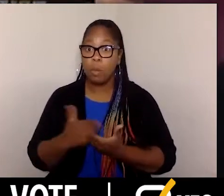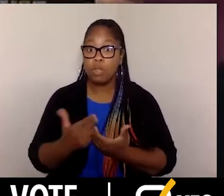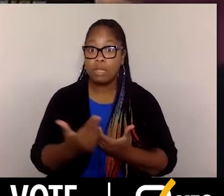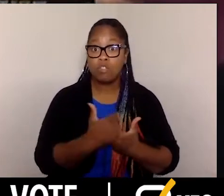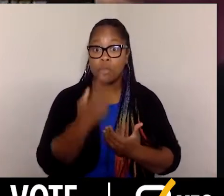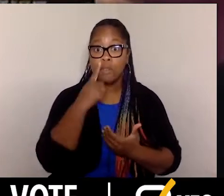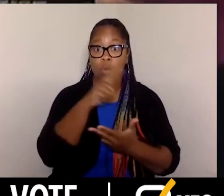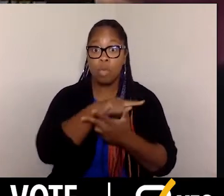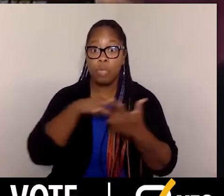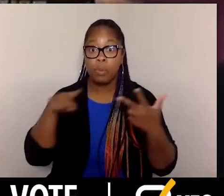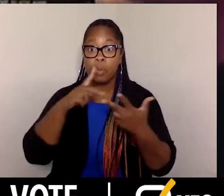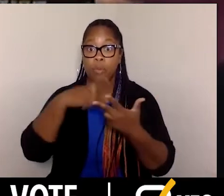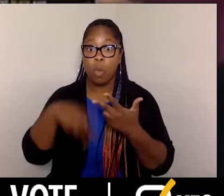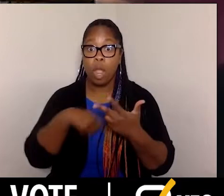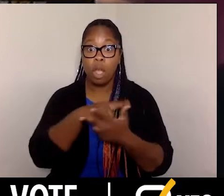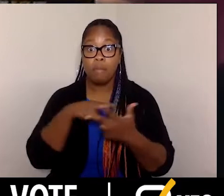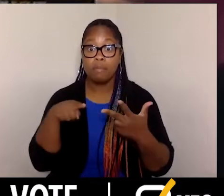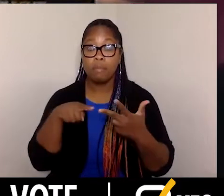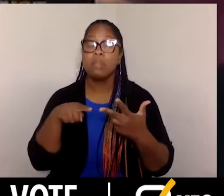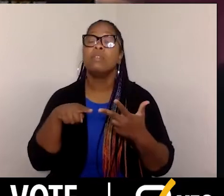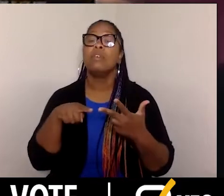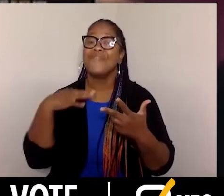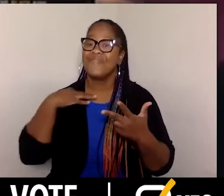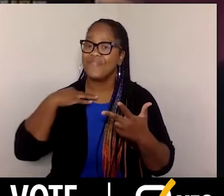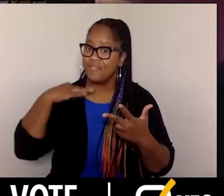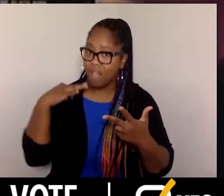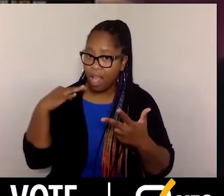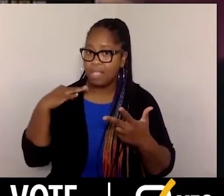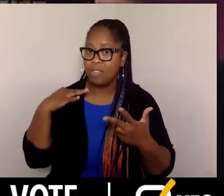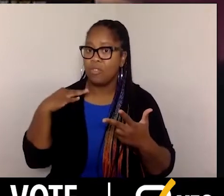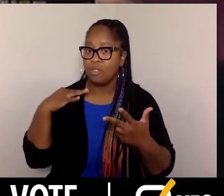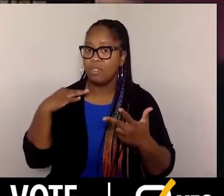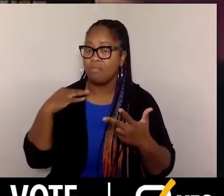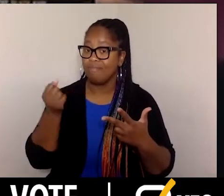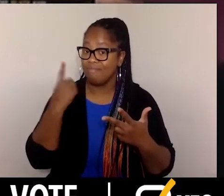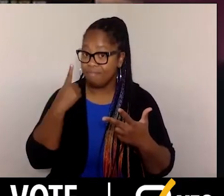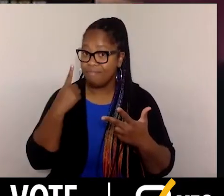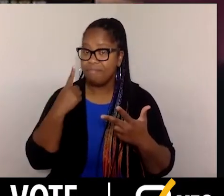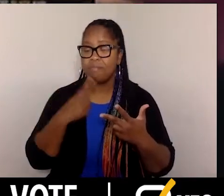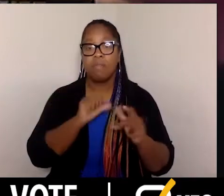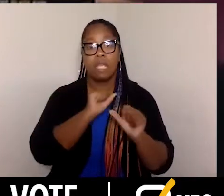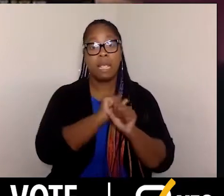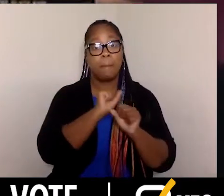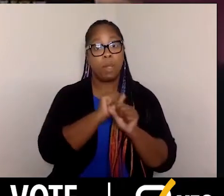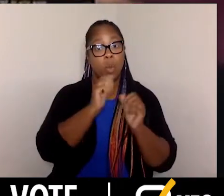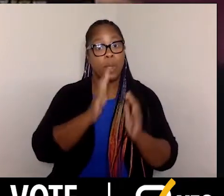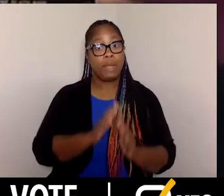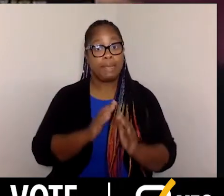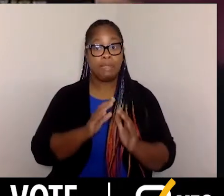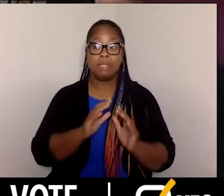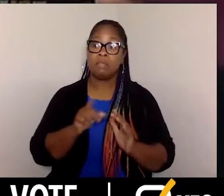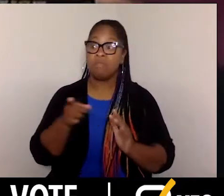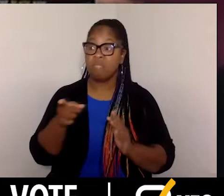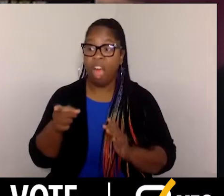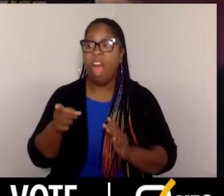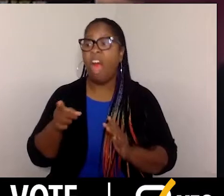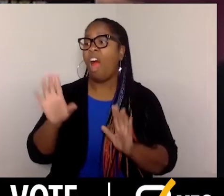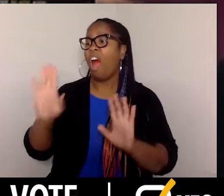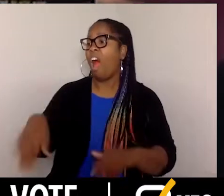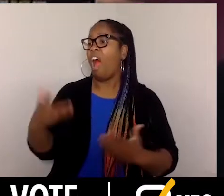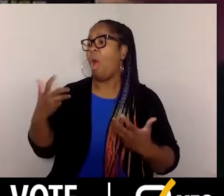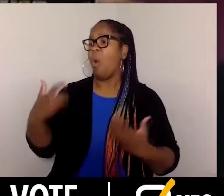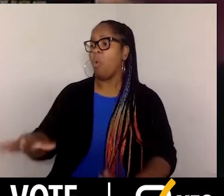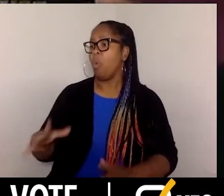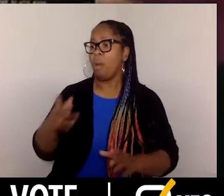three programs will be voluntary, with employees allowed to refuse participation